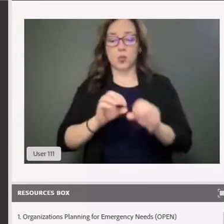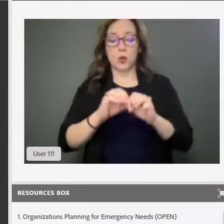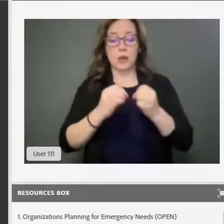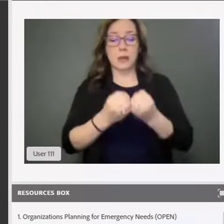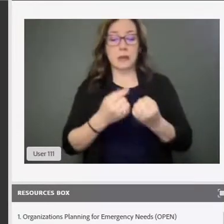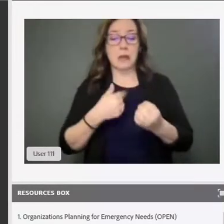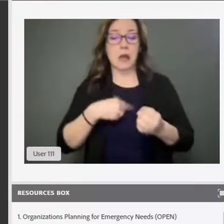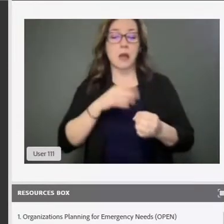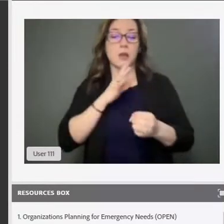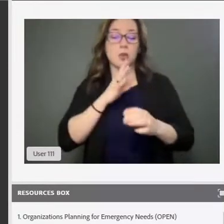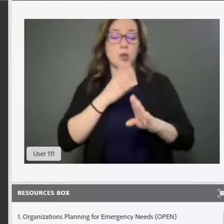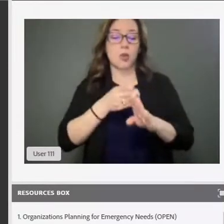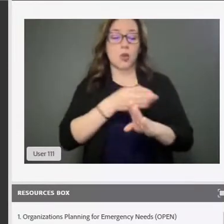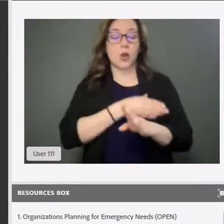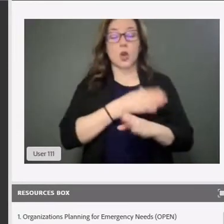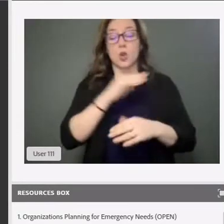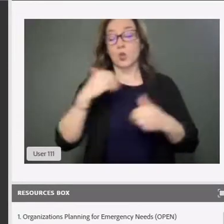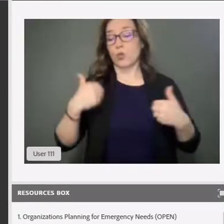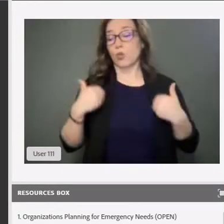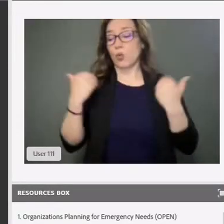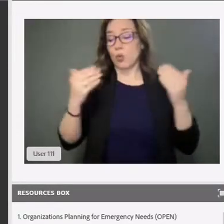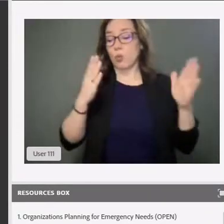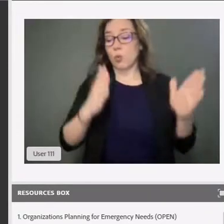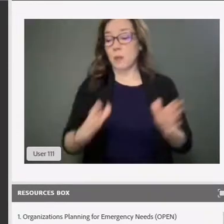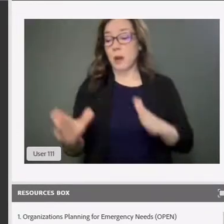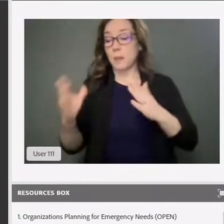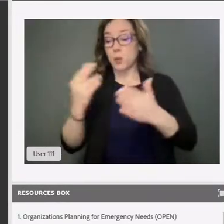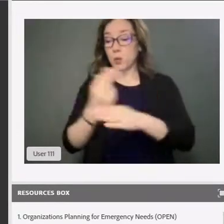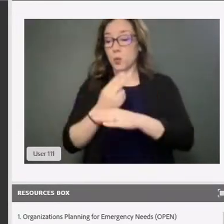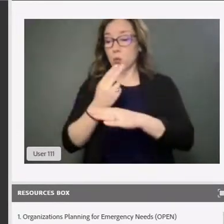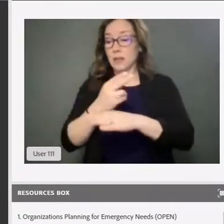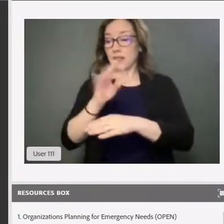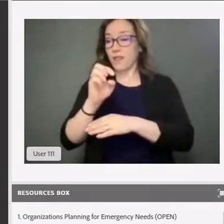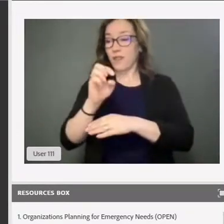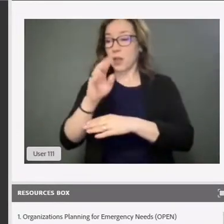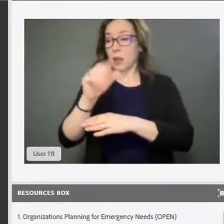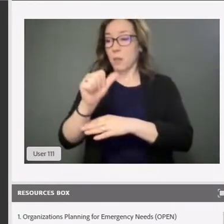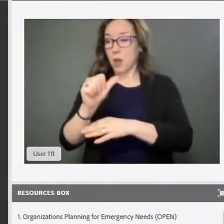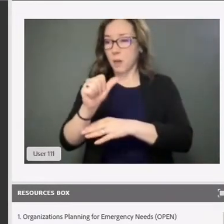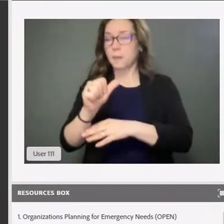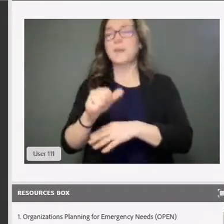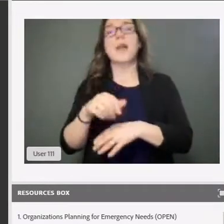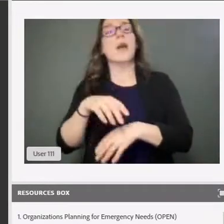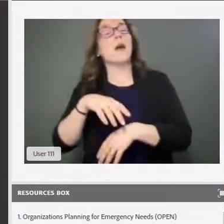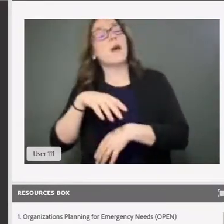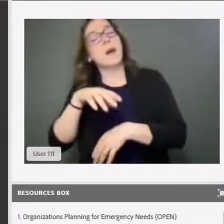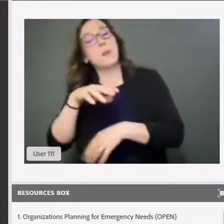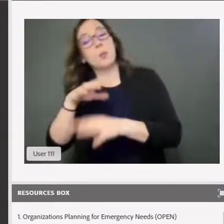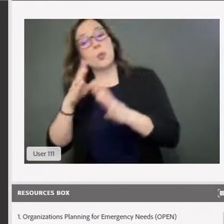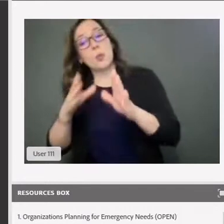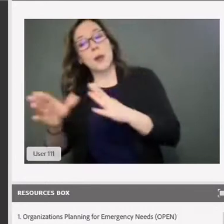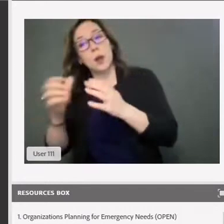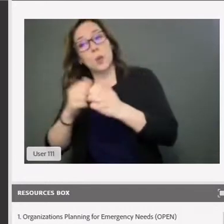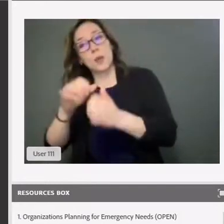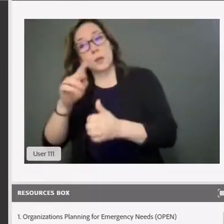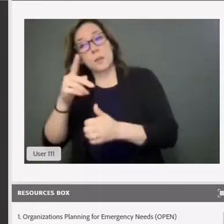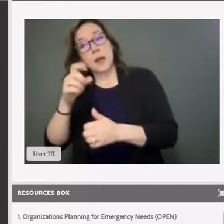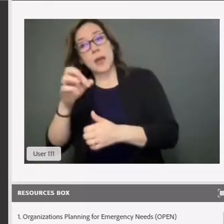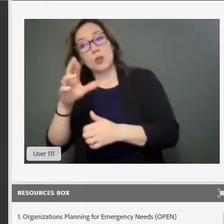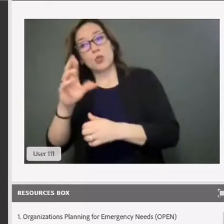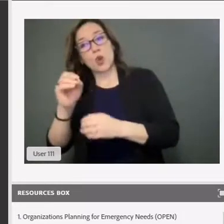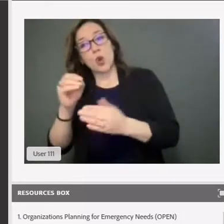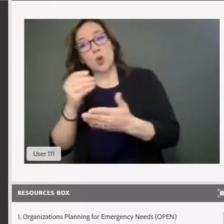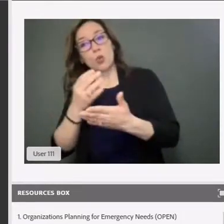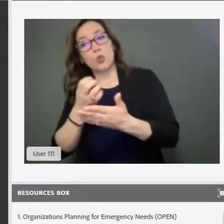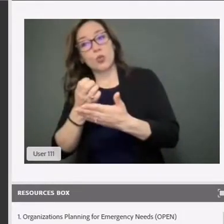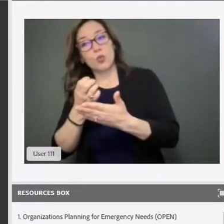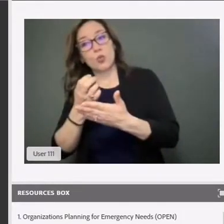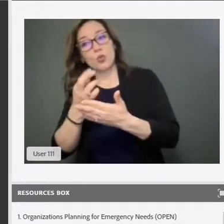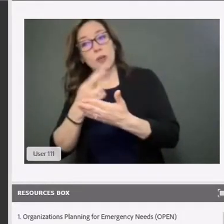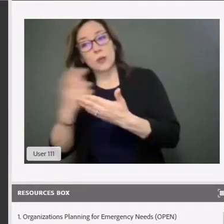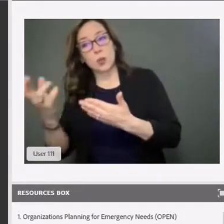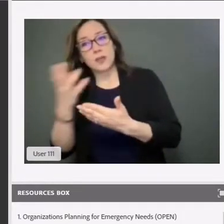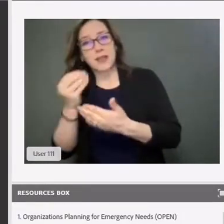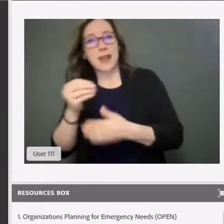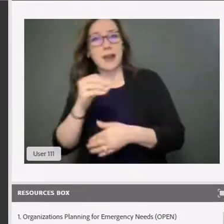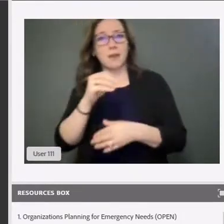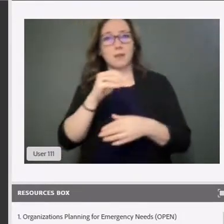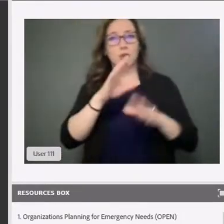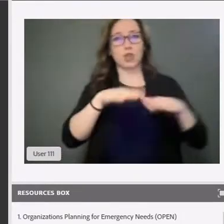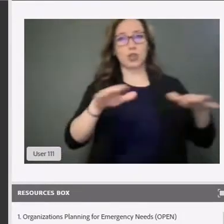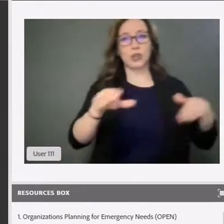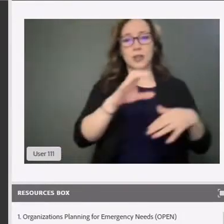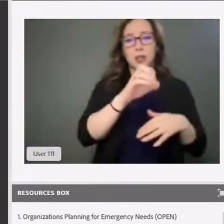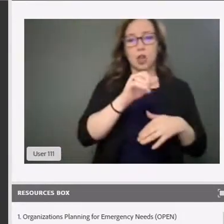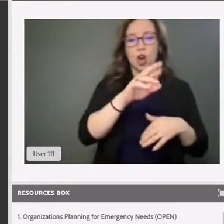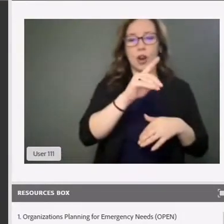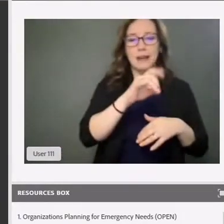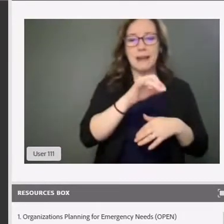could target youth preparedness, again, using FEMA programming such as the Prepare with Pedro resources and the Ready to Help Children's card game. You can promote